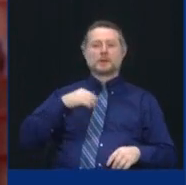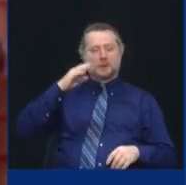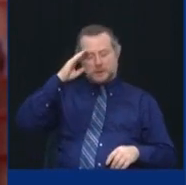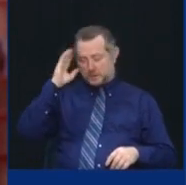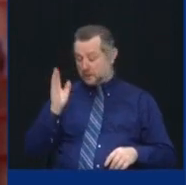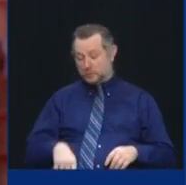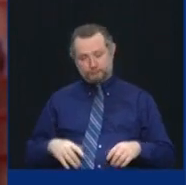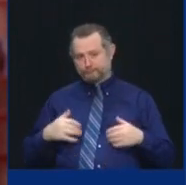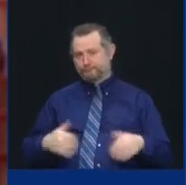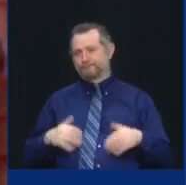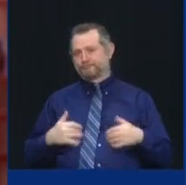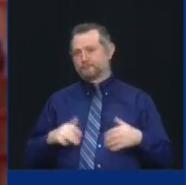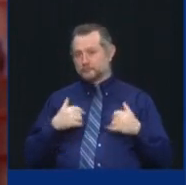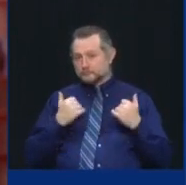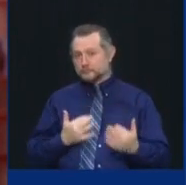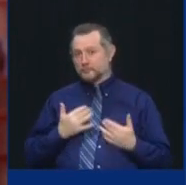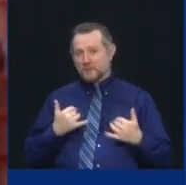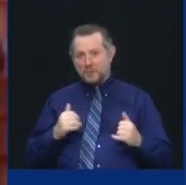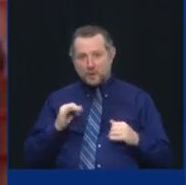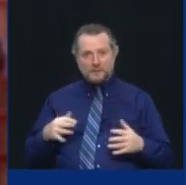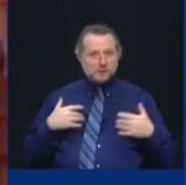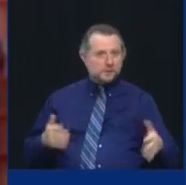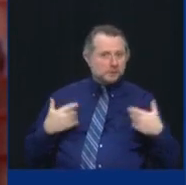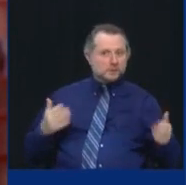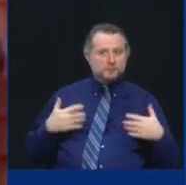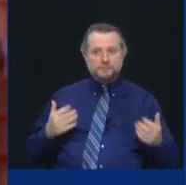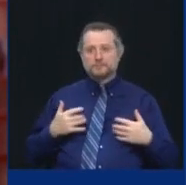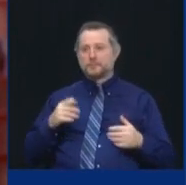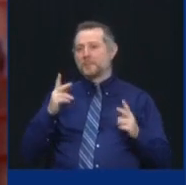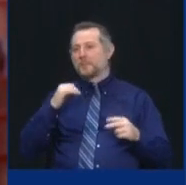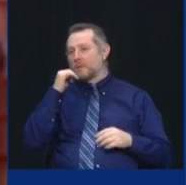time. people tell me every day.